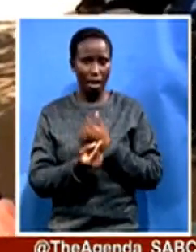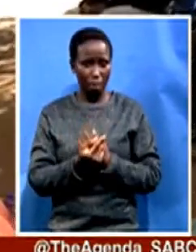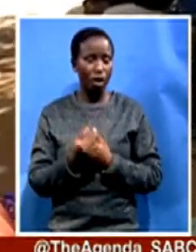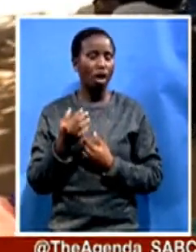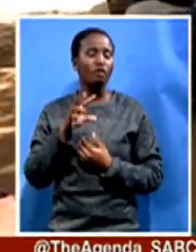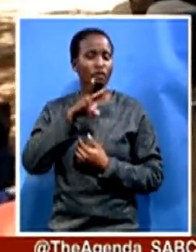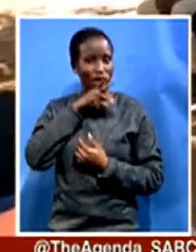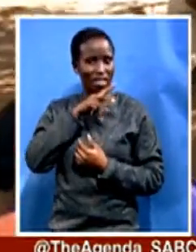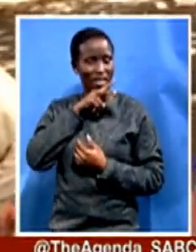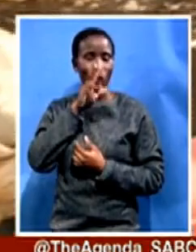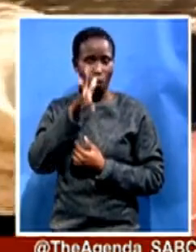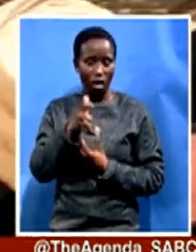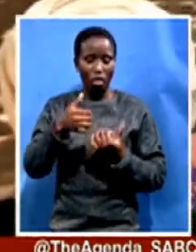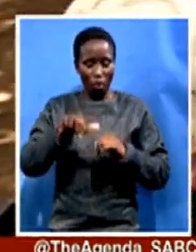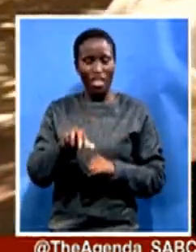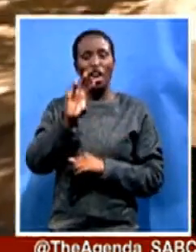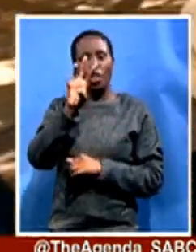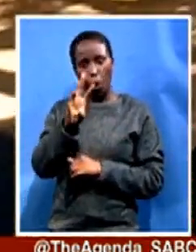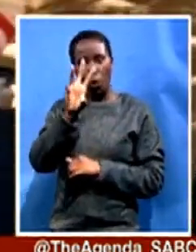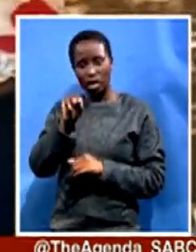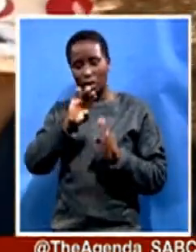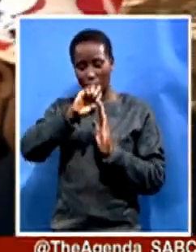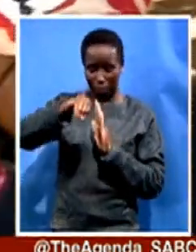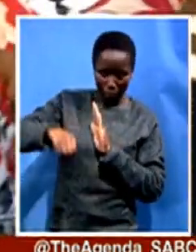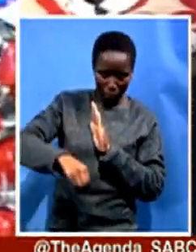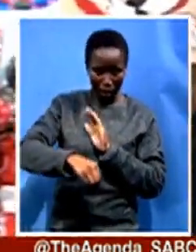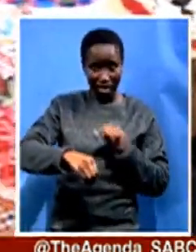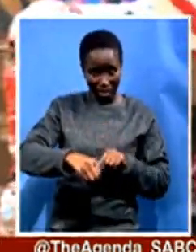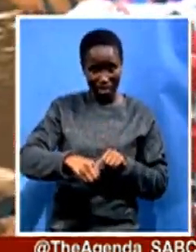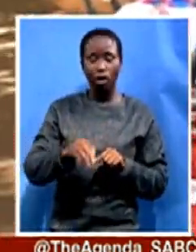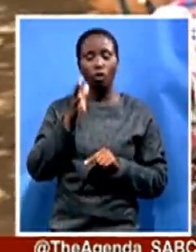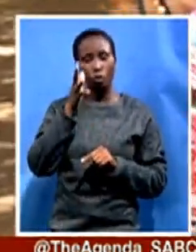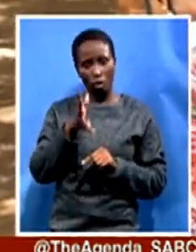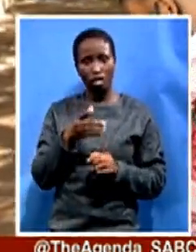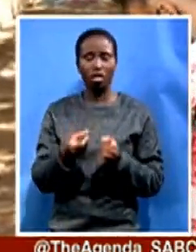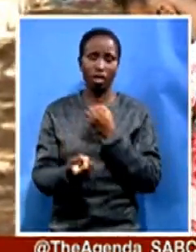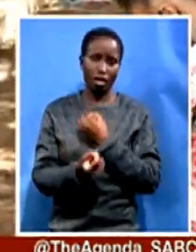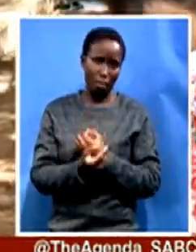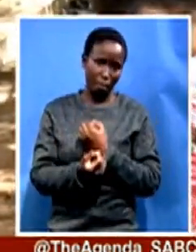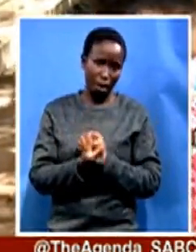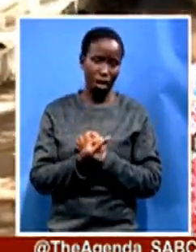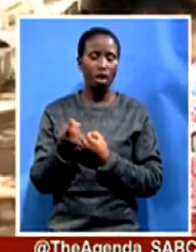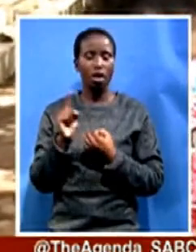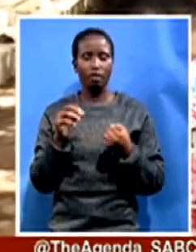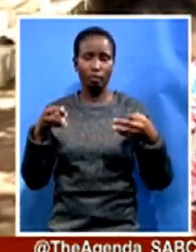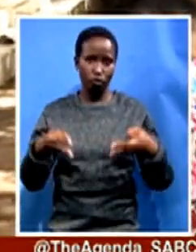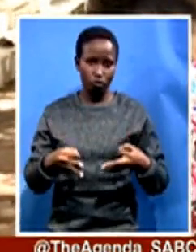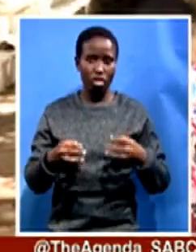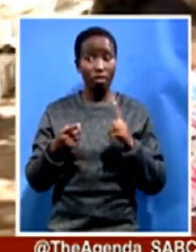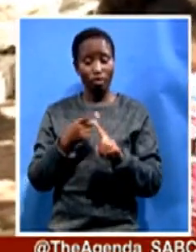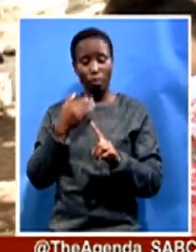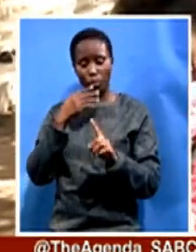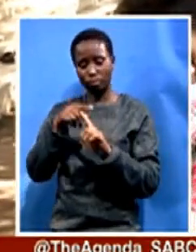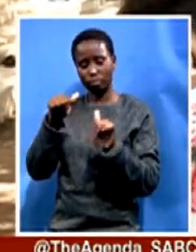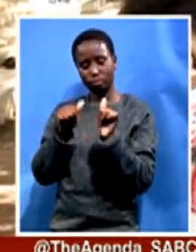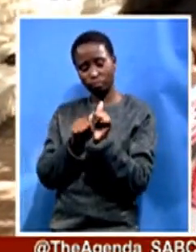dawn, according to the statement which was issued by AmaZulu traditional Prime Minister Prince Mangosuthu Buthelezi, there